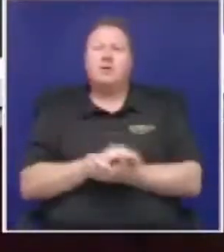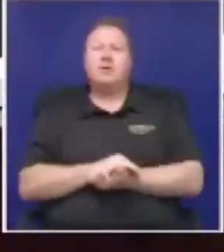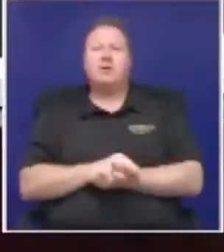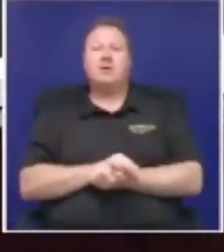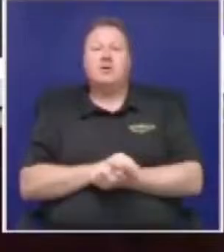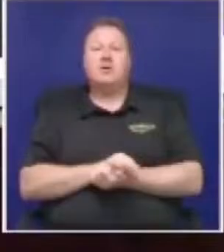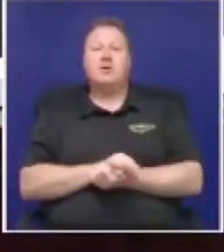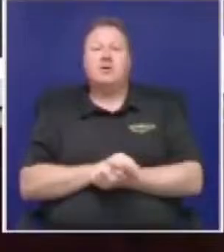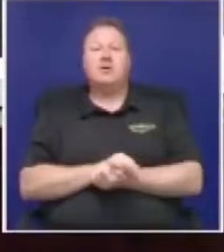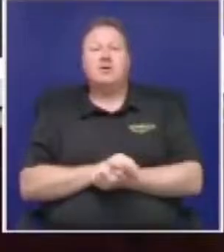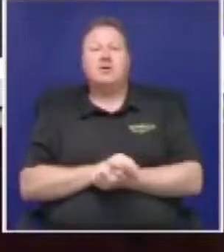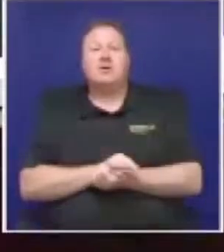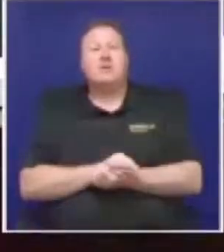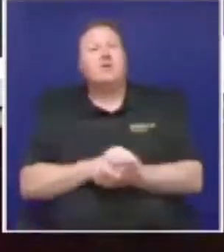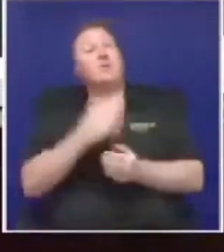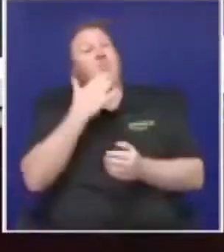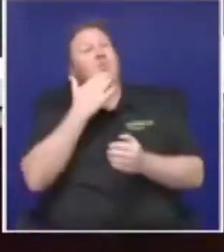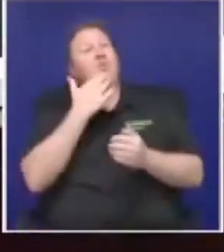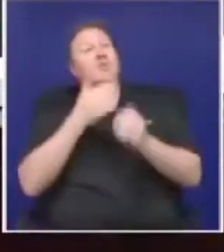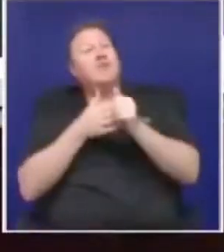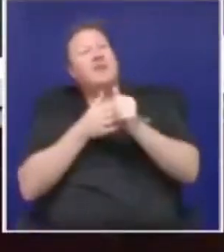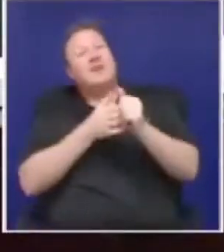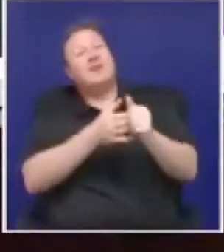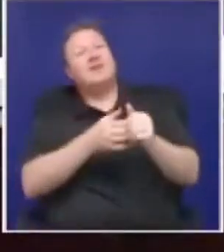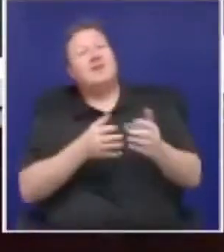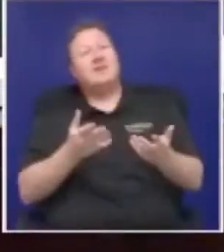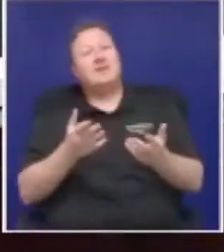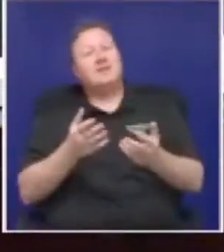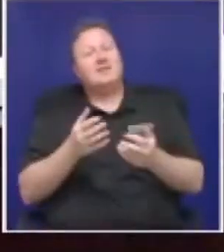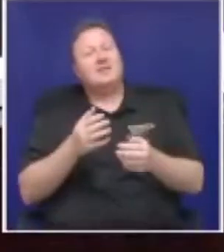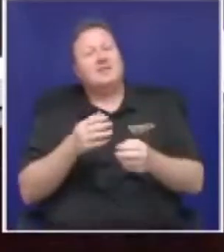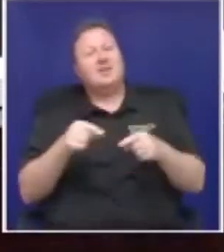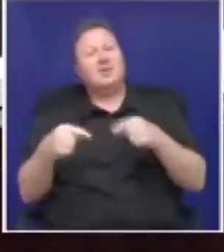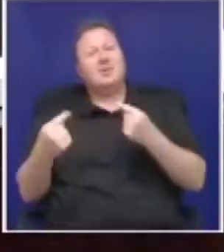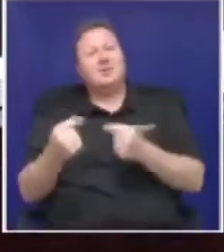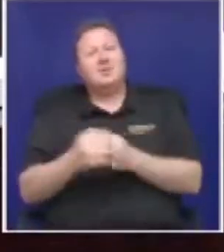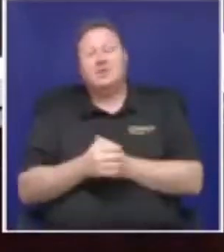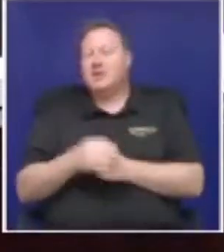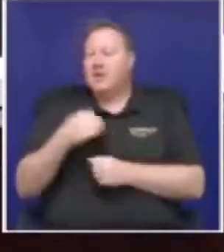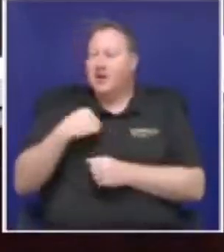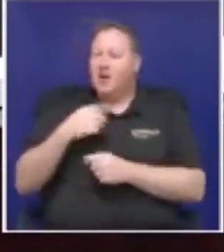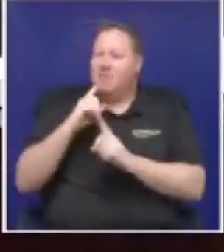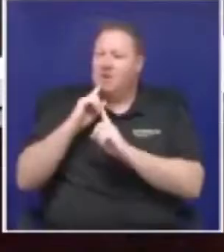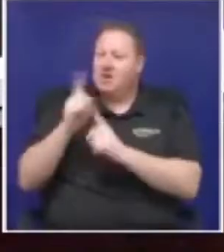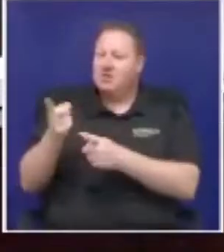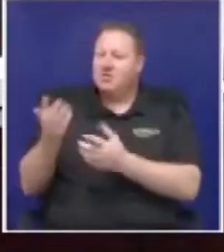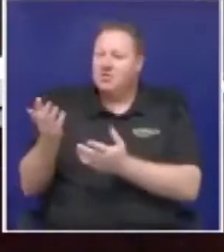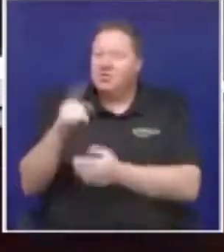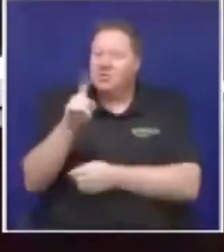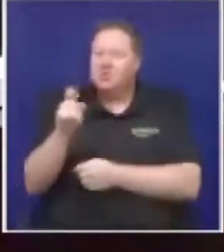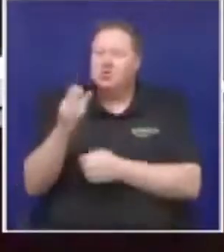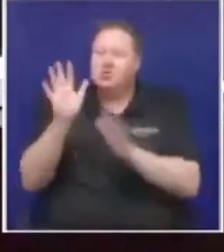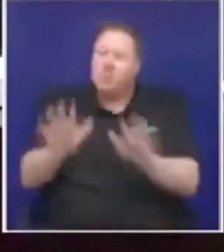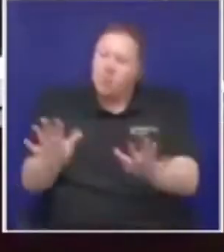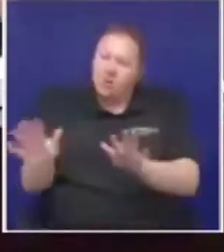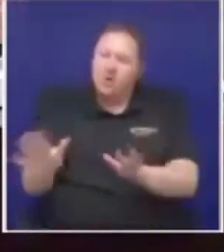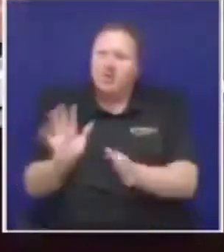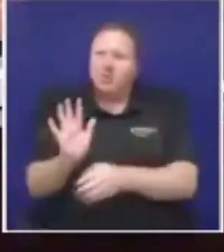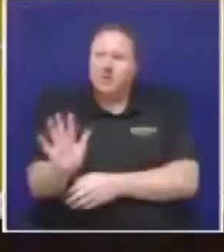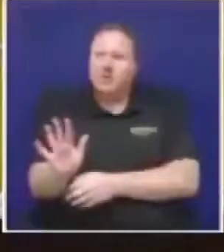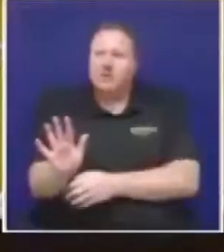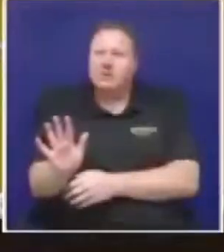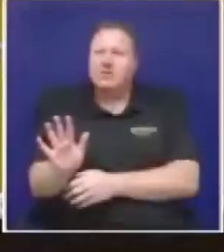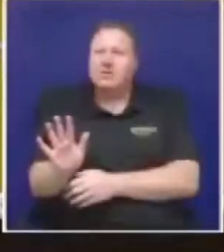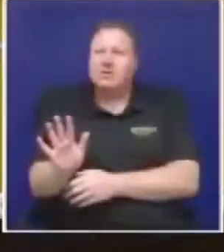the order. You have asked a question, I'm answering. Order.